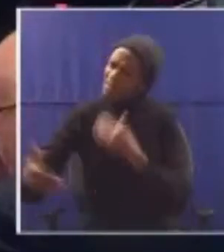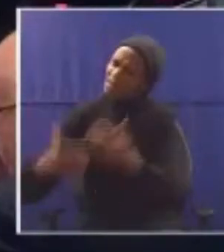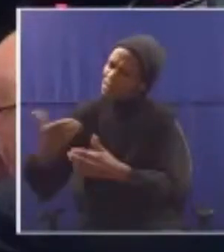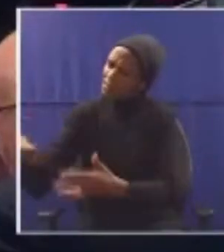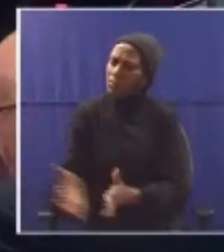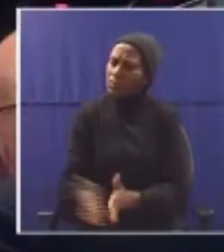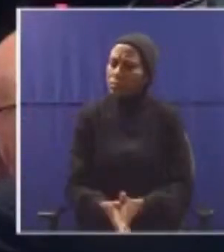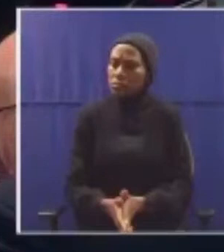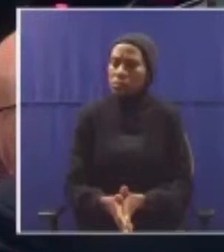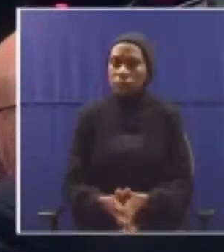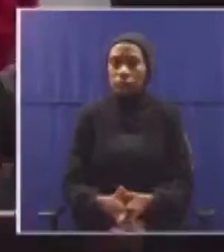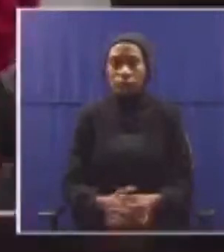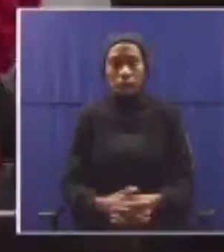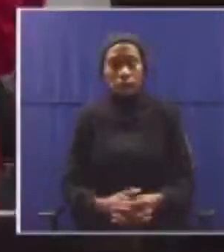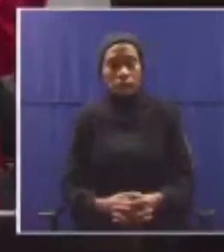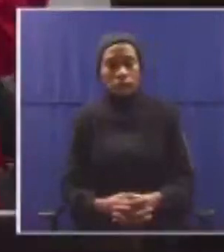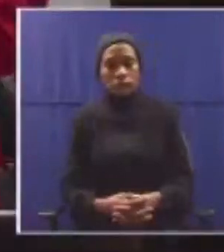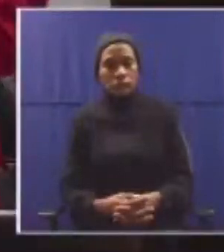Member.